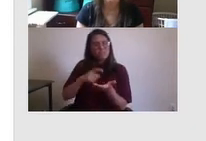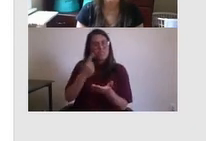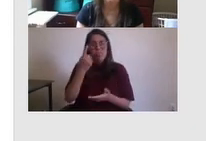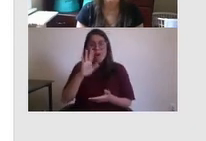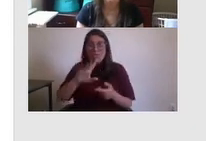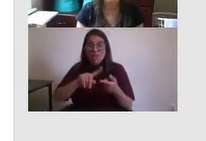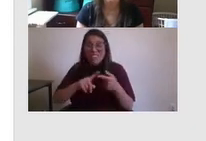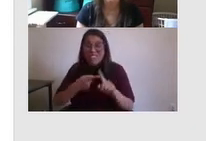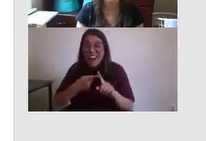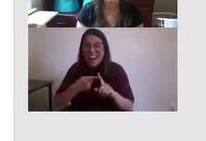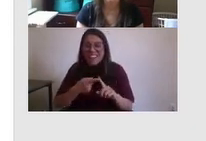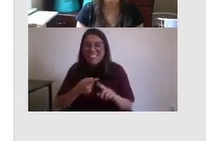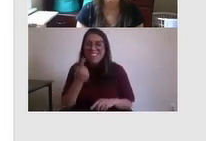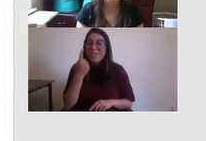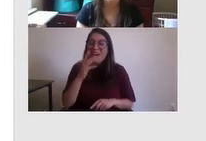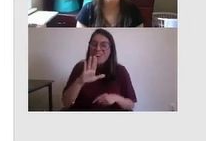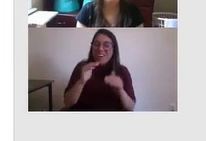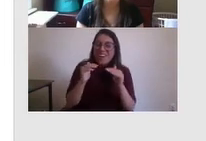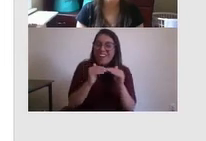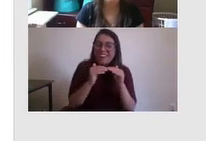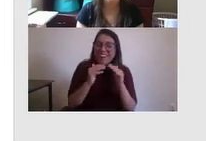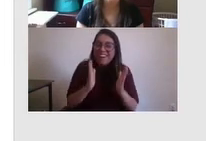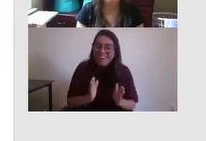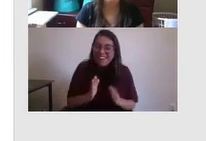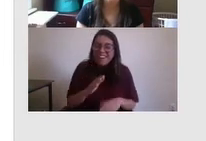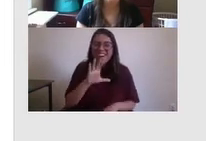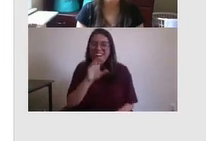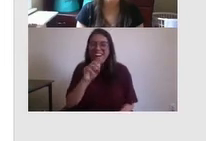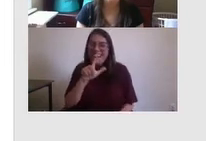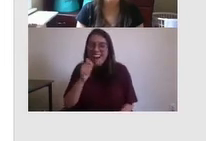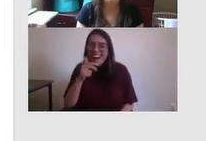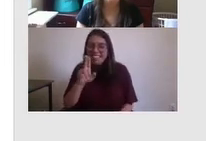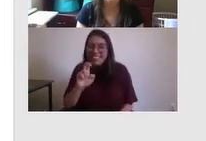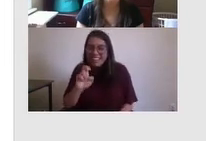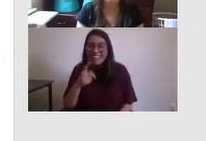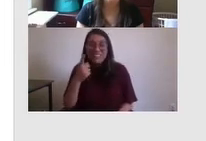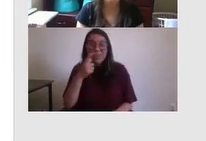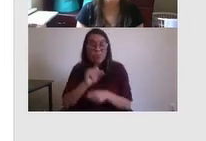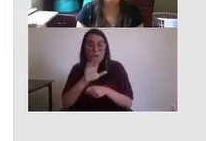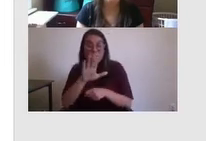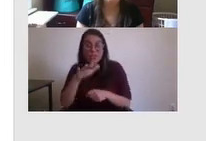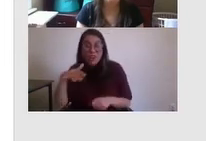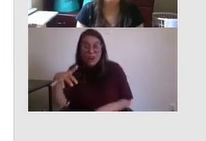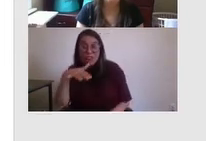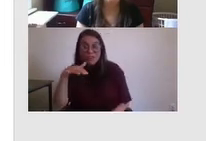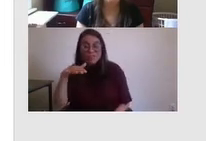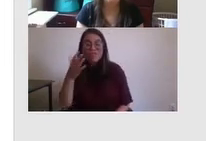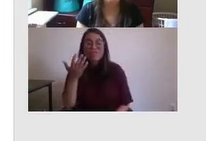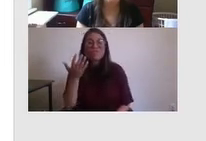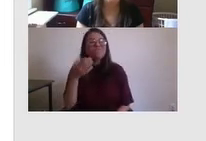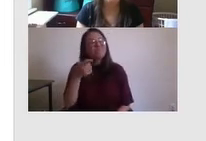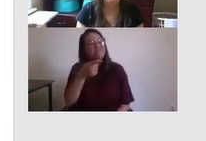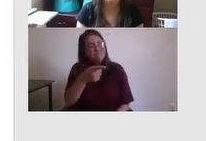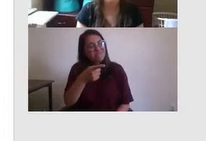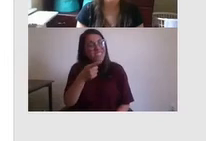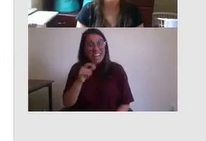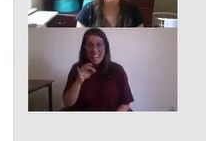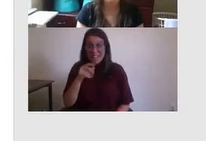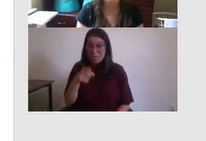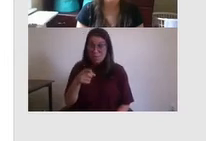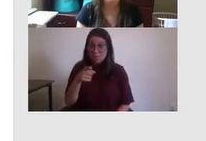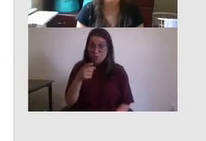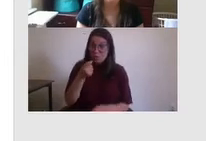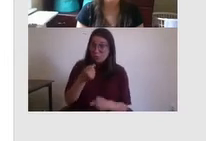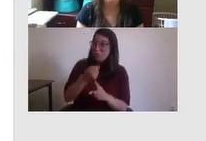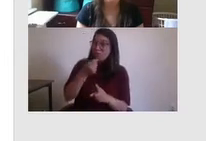yours, a colleague of yours, someone that's in your workspace. And so when you get a chance,